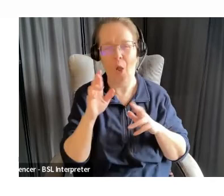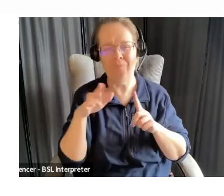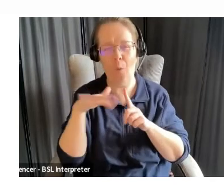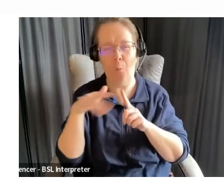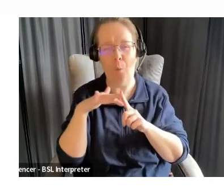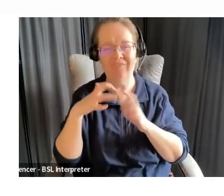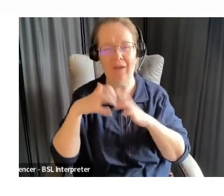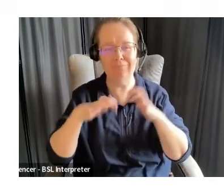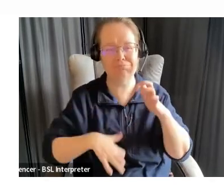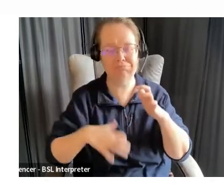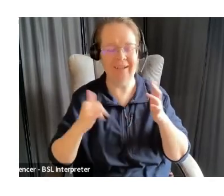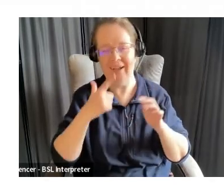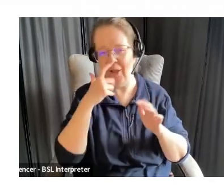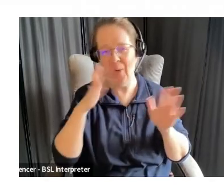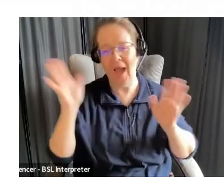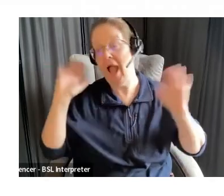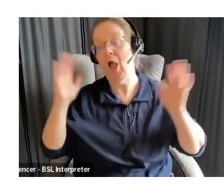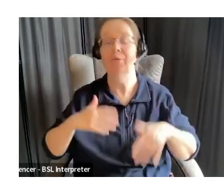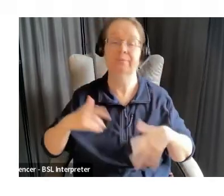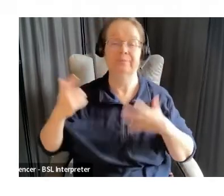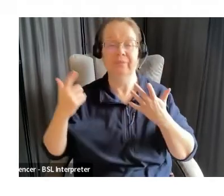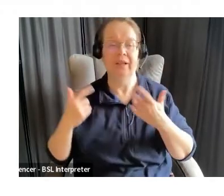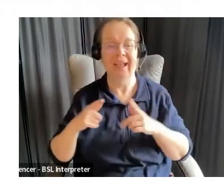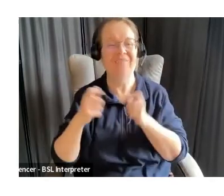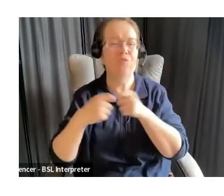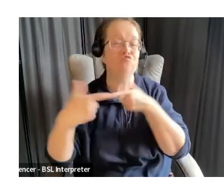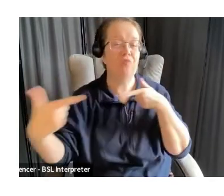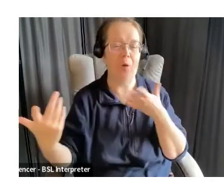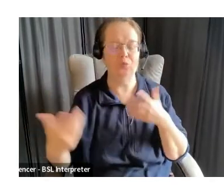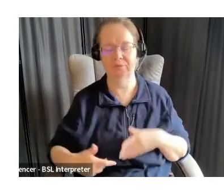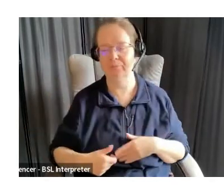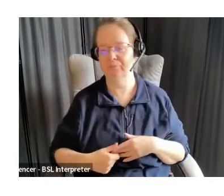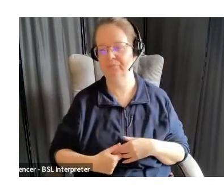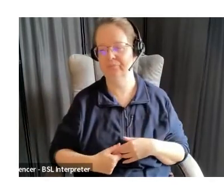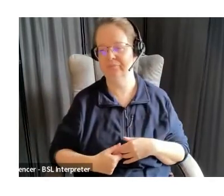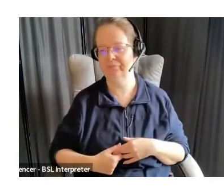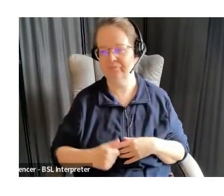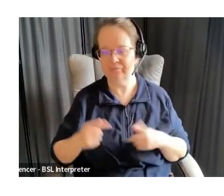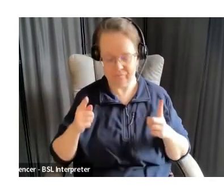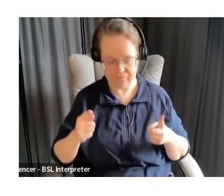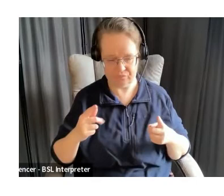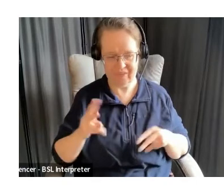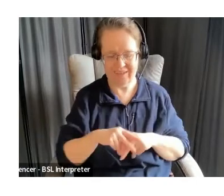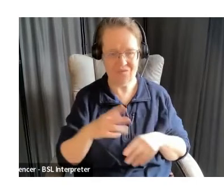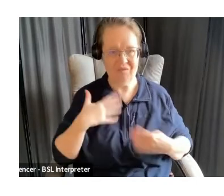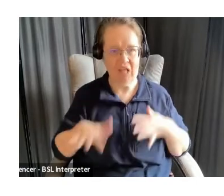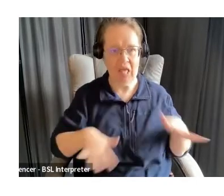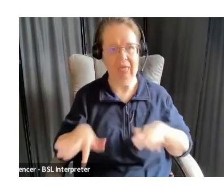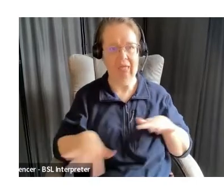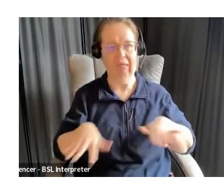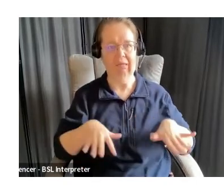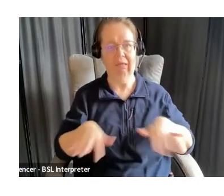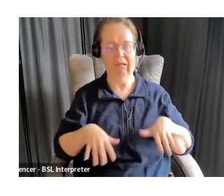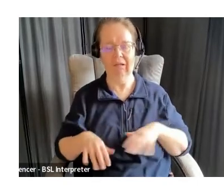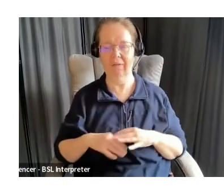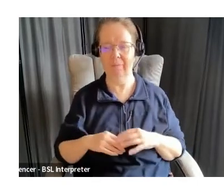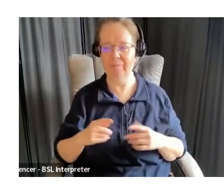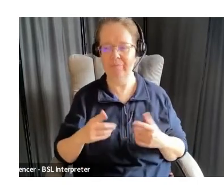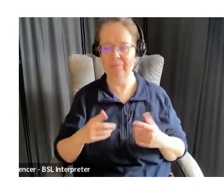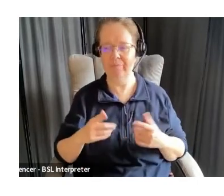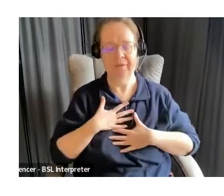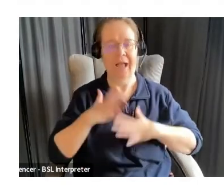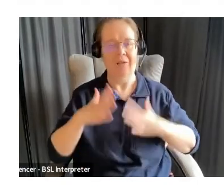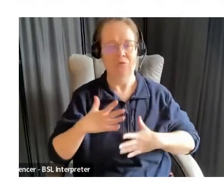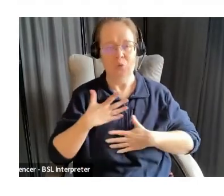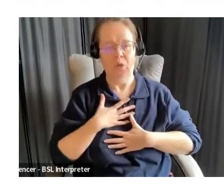or something like that. If it's a remote interview, you want to gain or regain your composure. We talk about taking